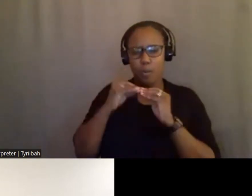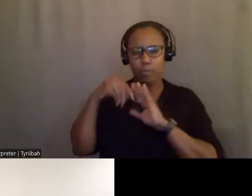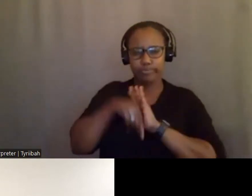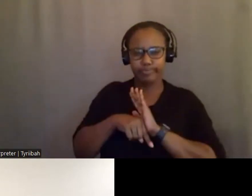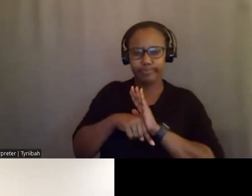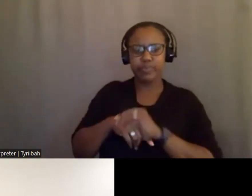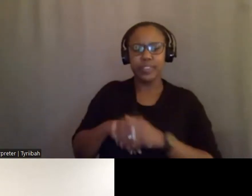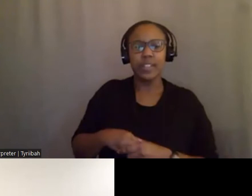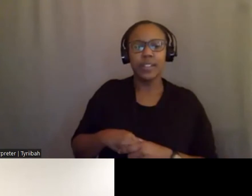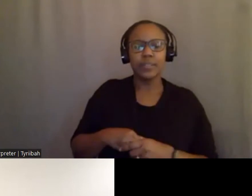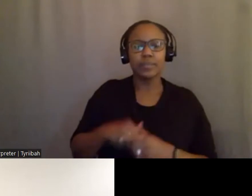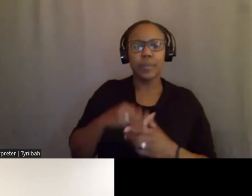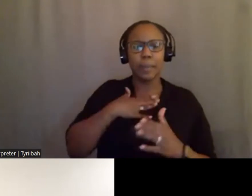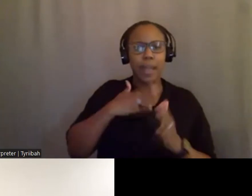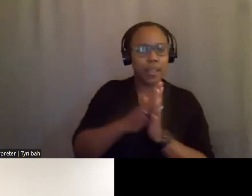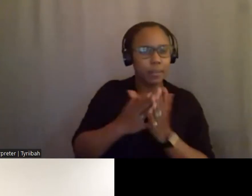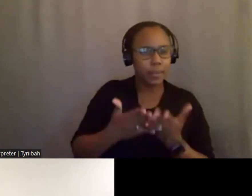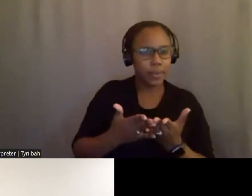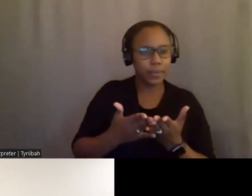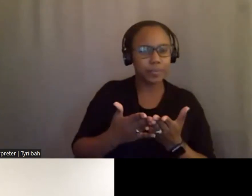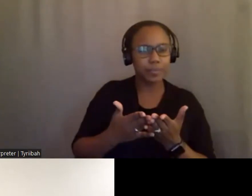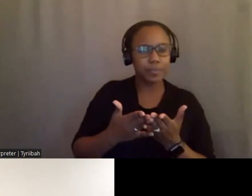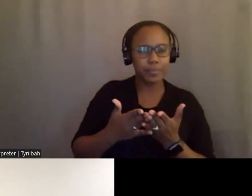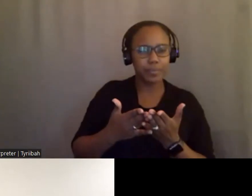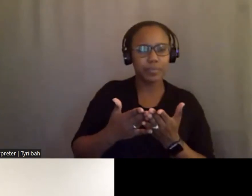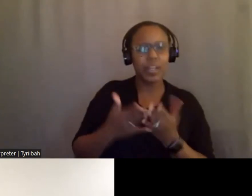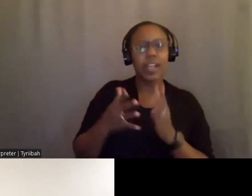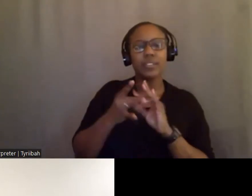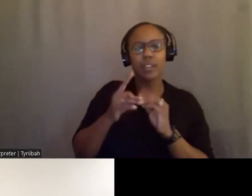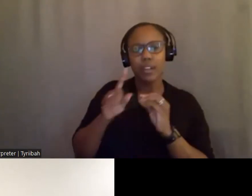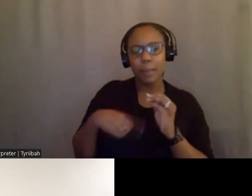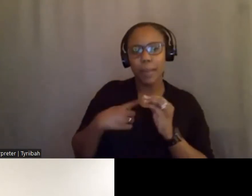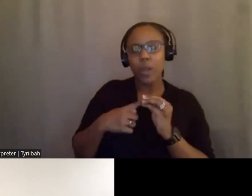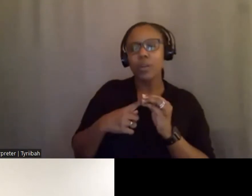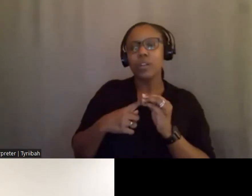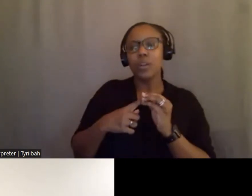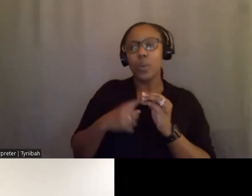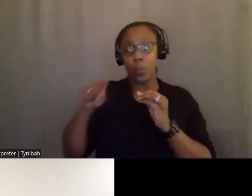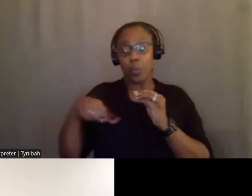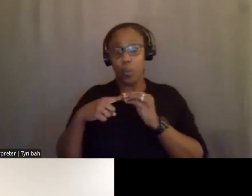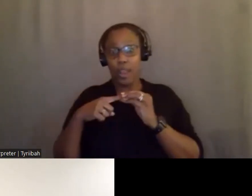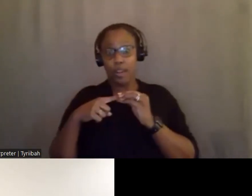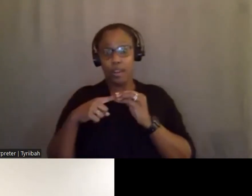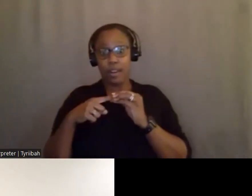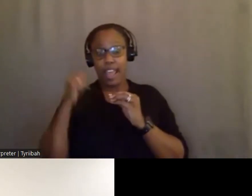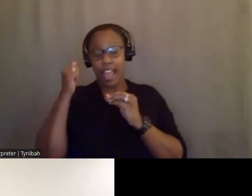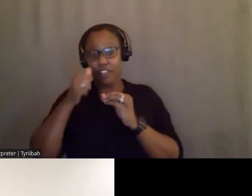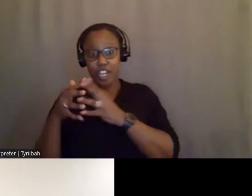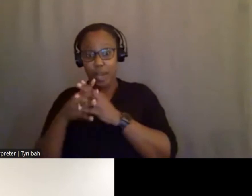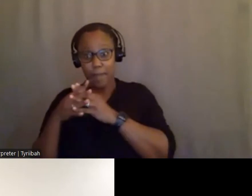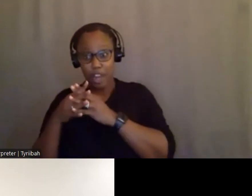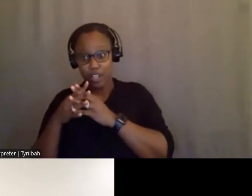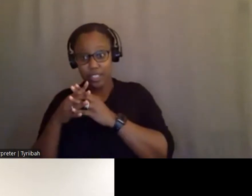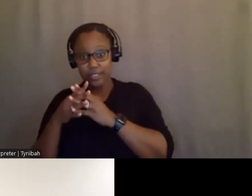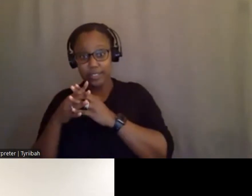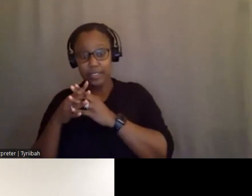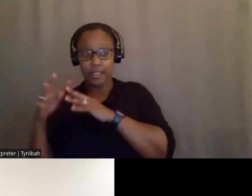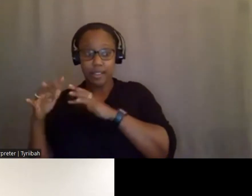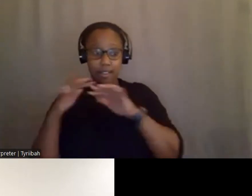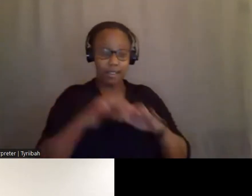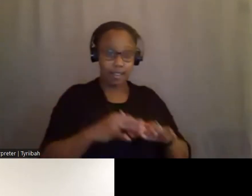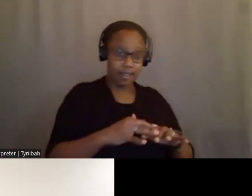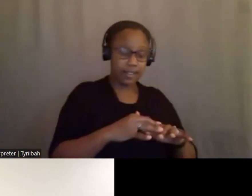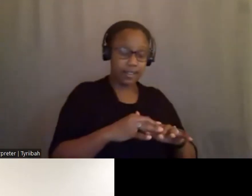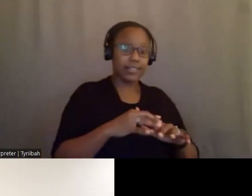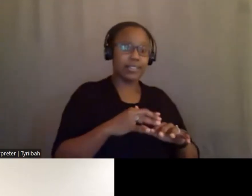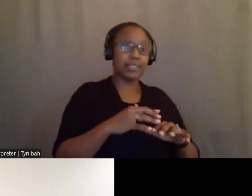In my book, I talk about what it looks like when African Americans come into Indian Territory and, you know, thousands in droves.